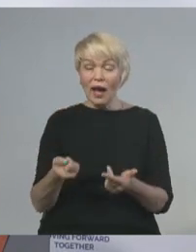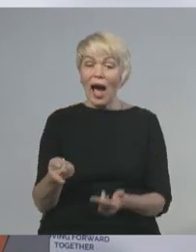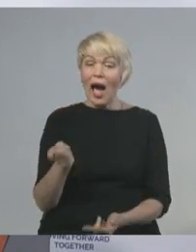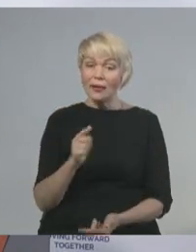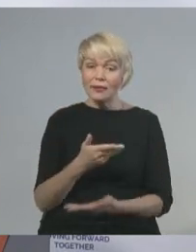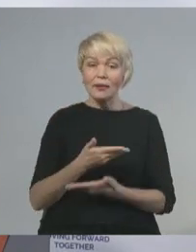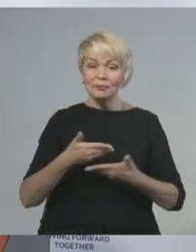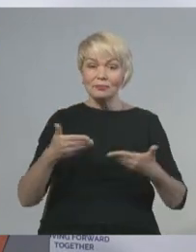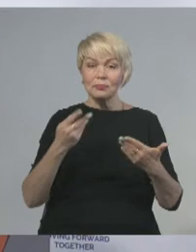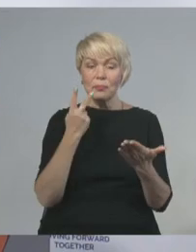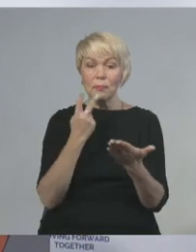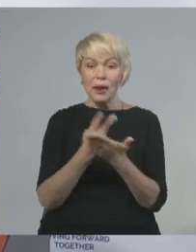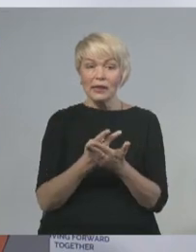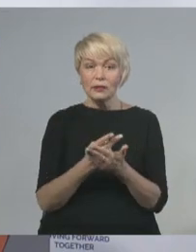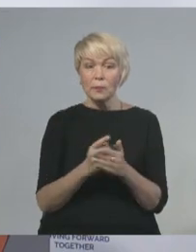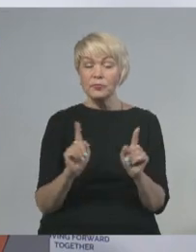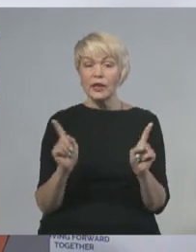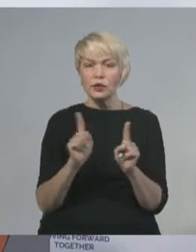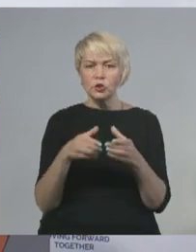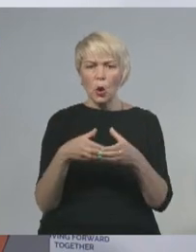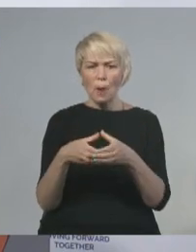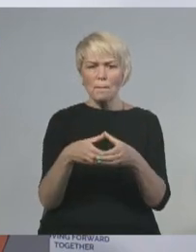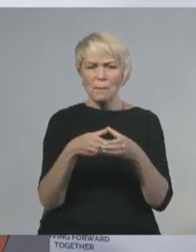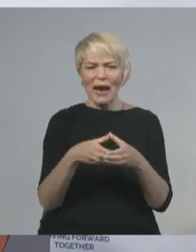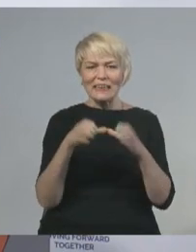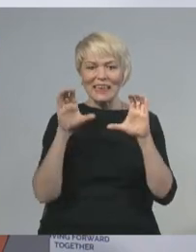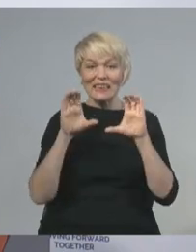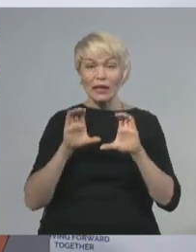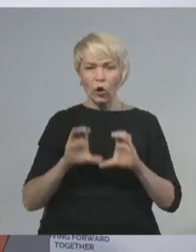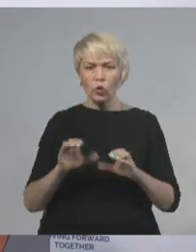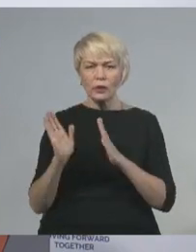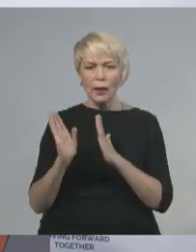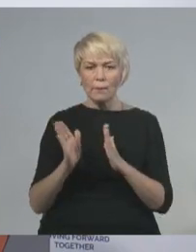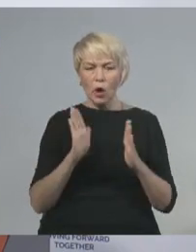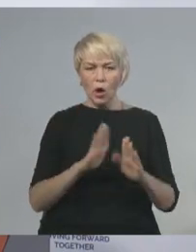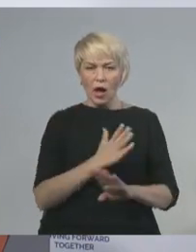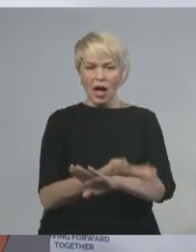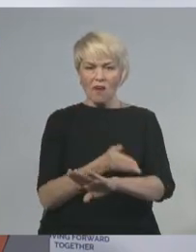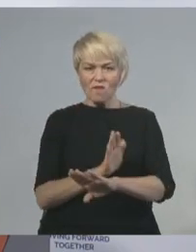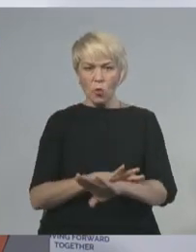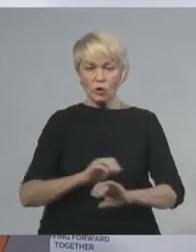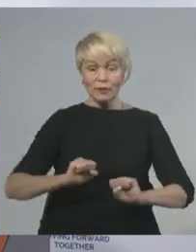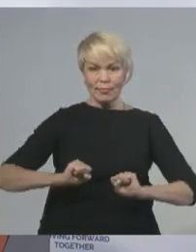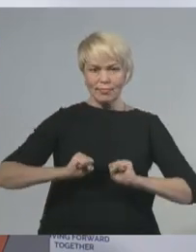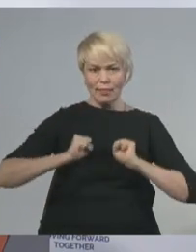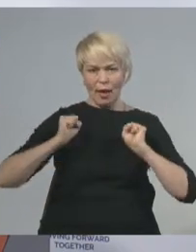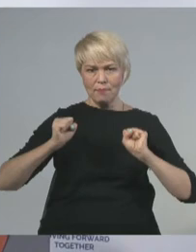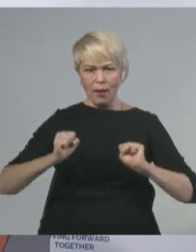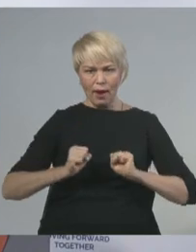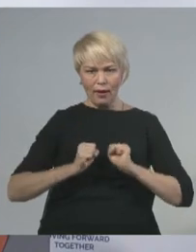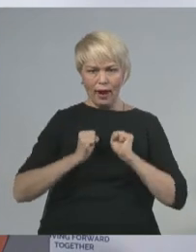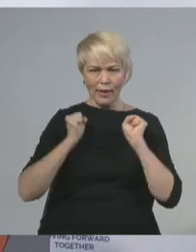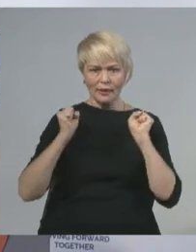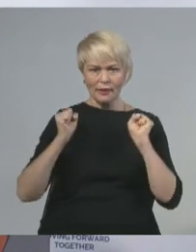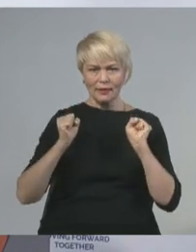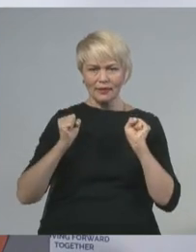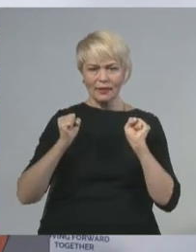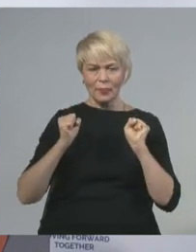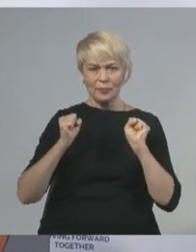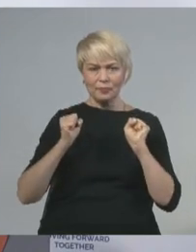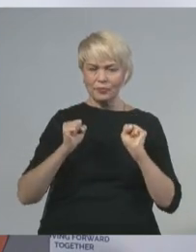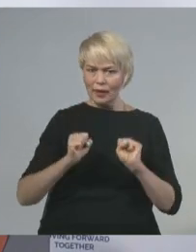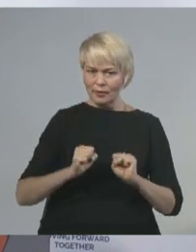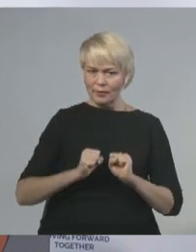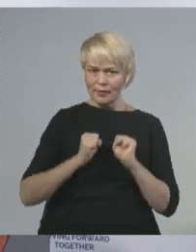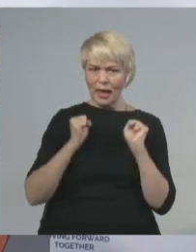party there were attempts to basically hijack the public uh service broadcaster now